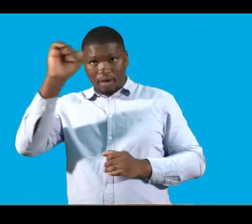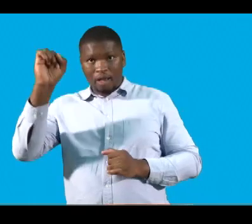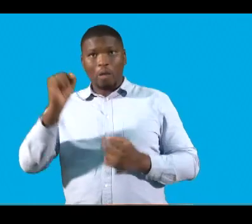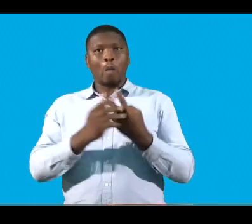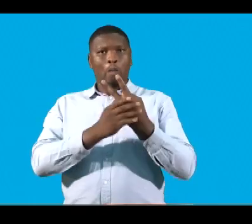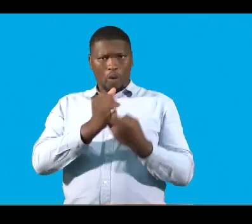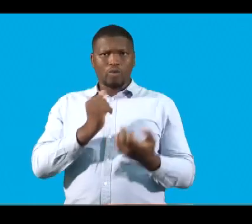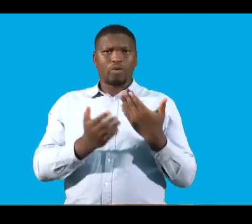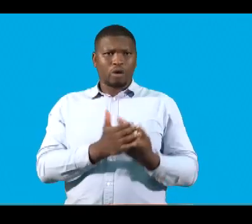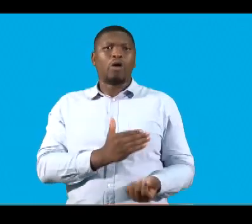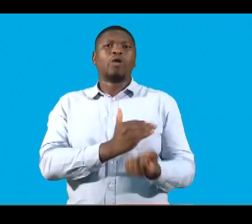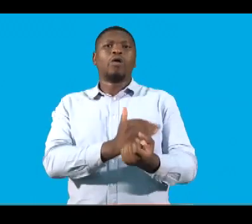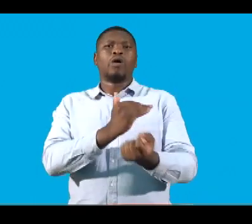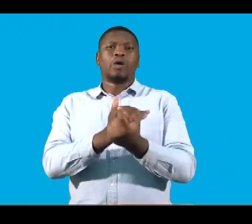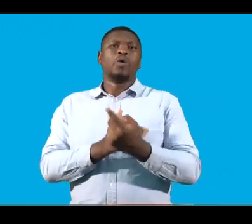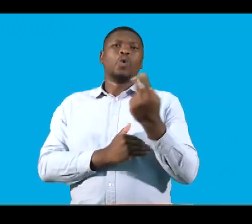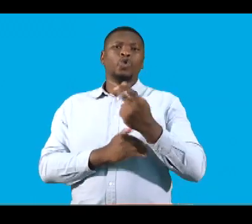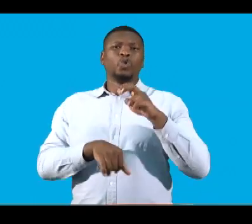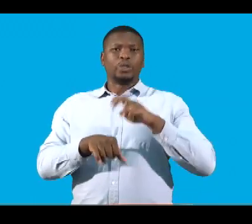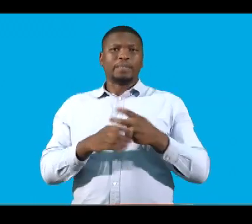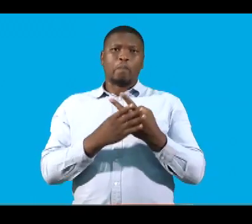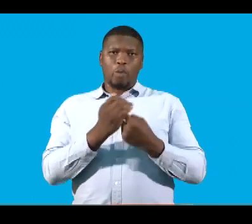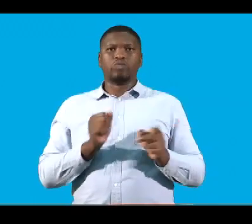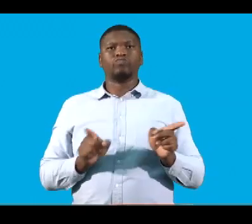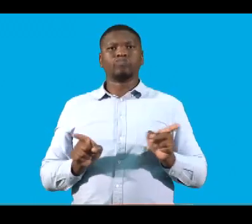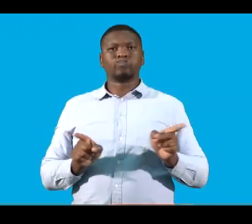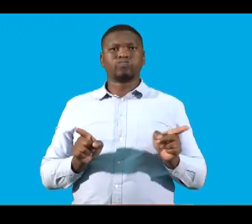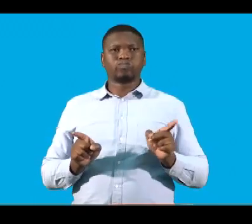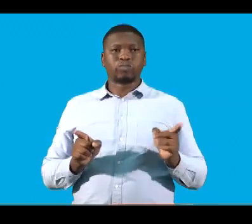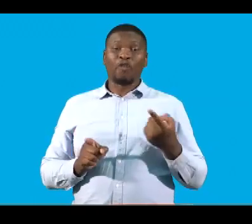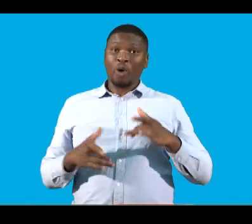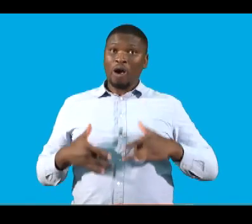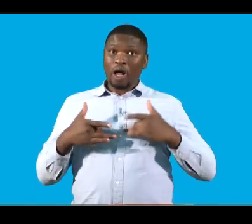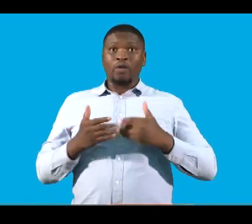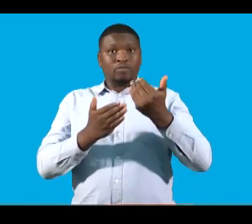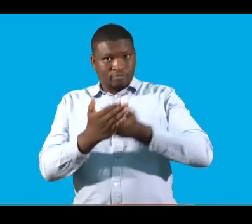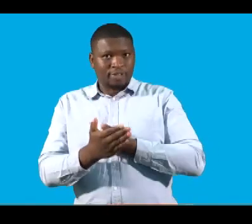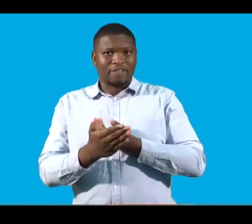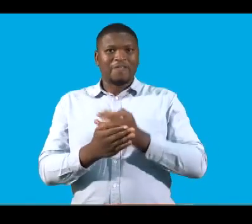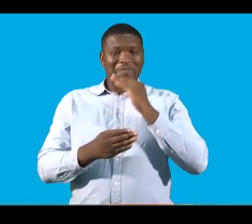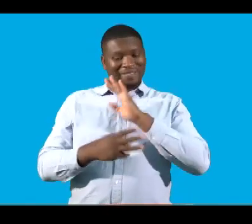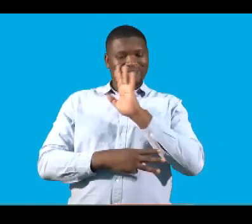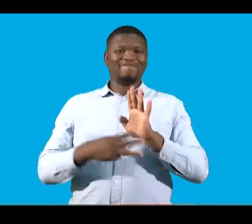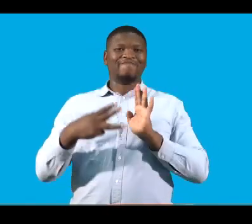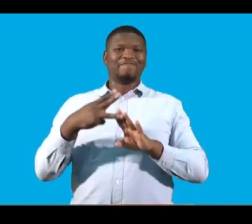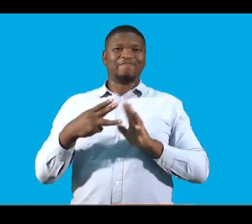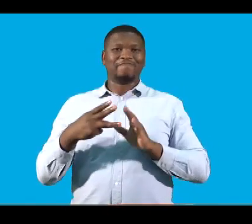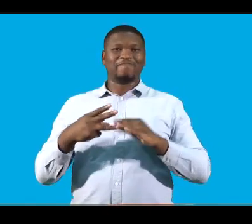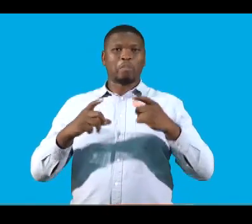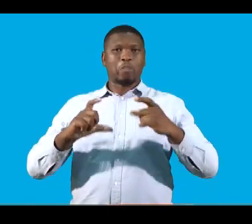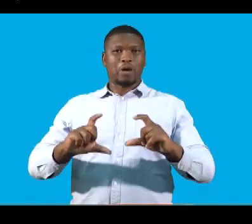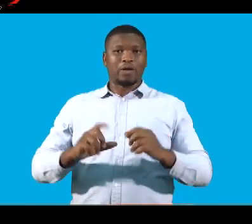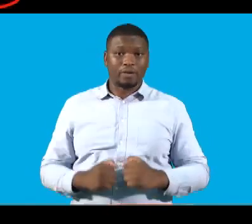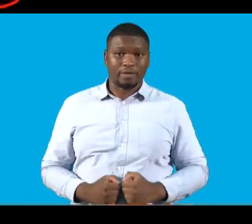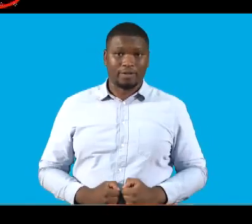that reason and faith can coexist and are necessary for his survival. So how they were both necessary for his survival